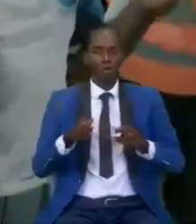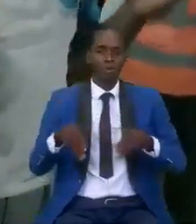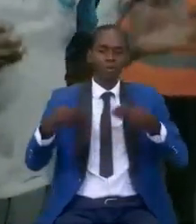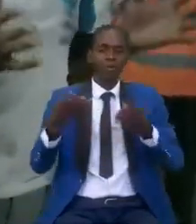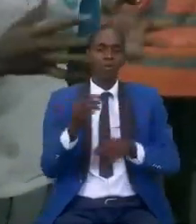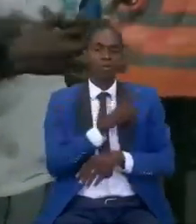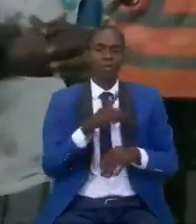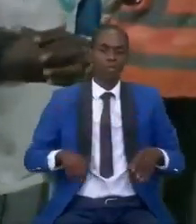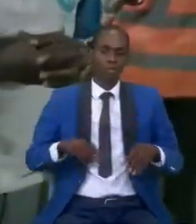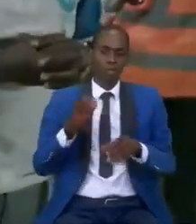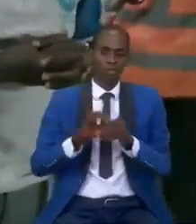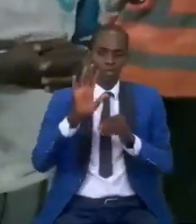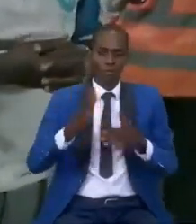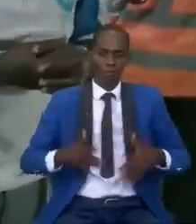name.